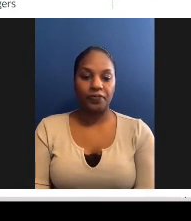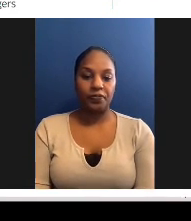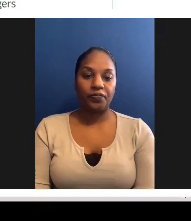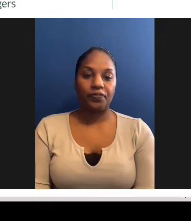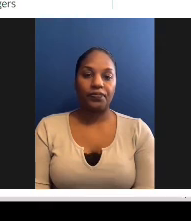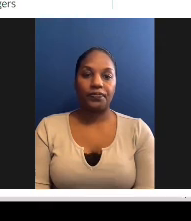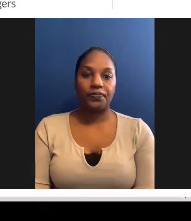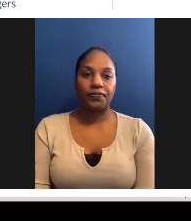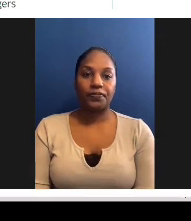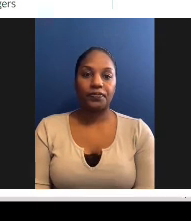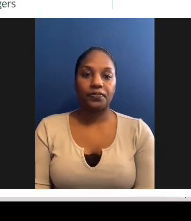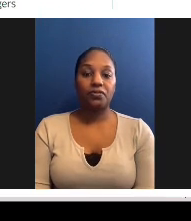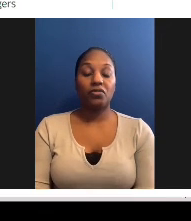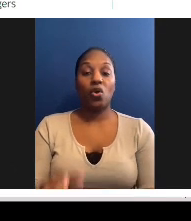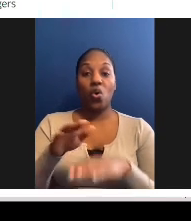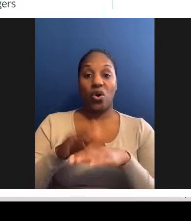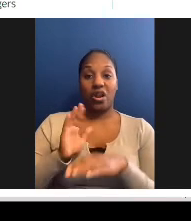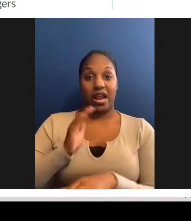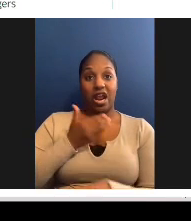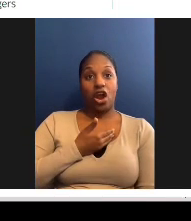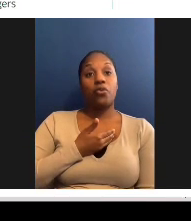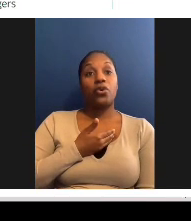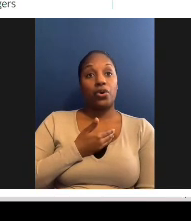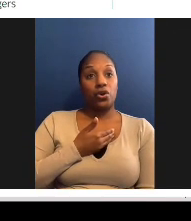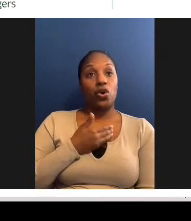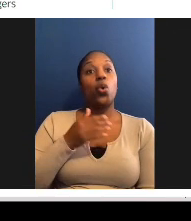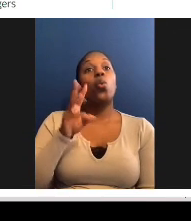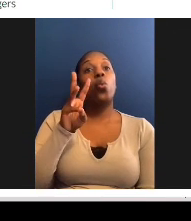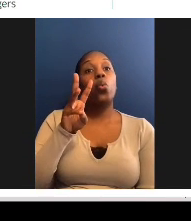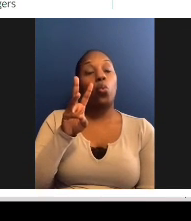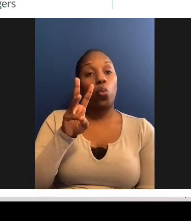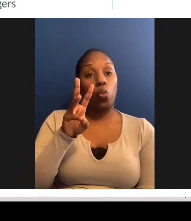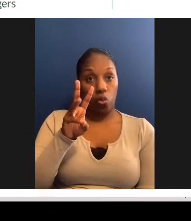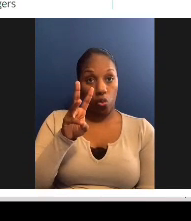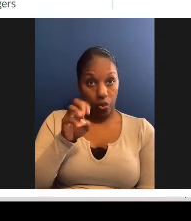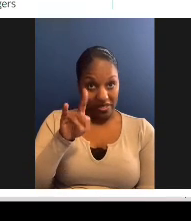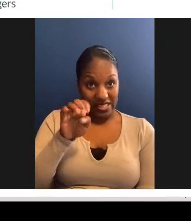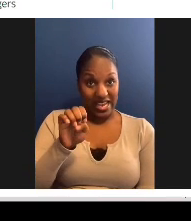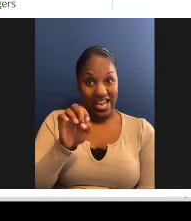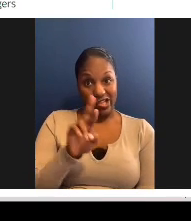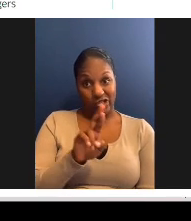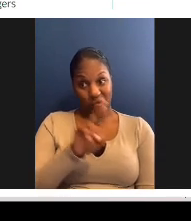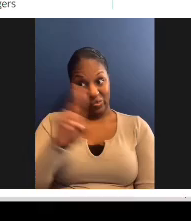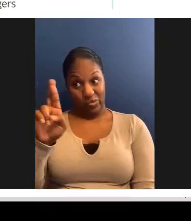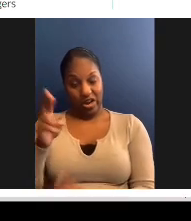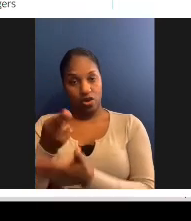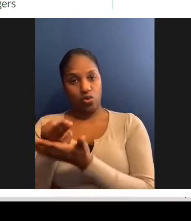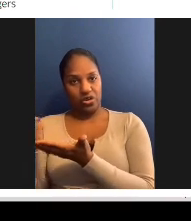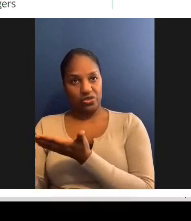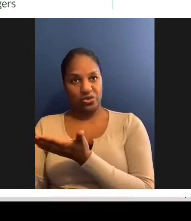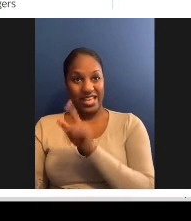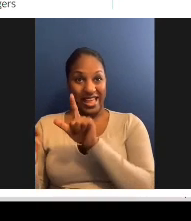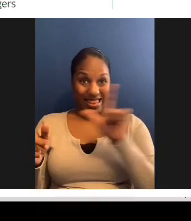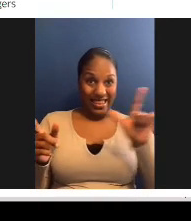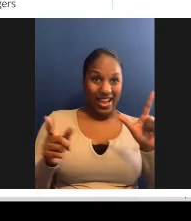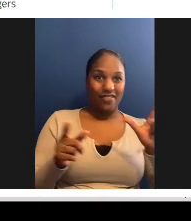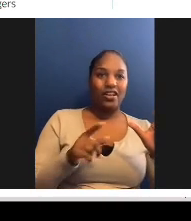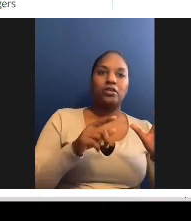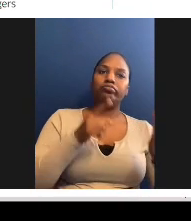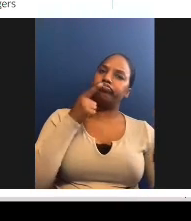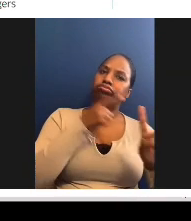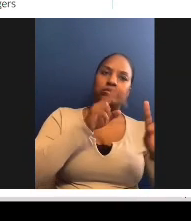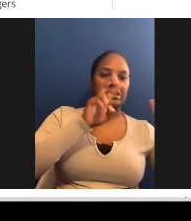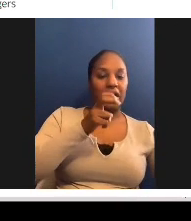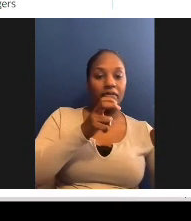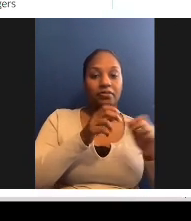Throughout our website, the right is for resources and the left is basically our main topics. So this first part here that you see,